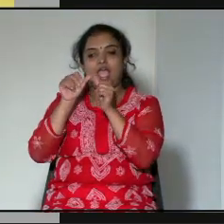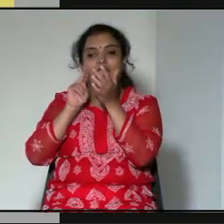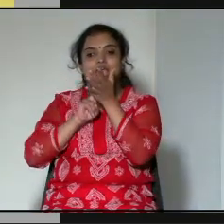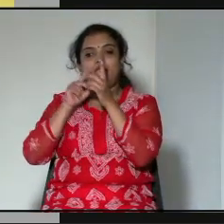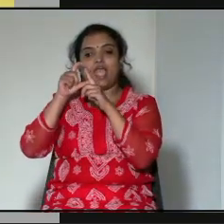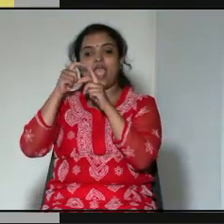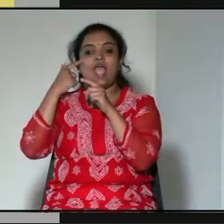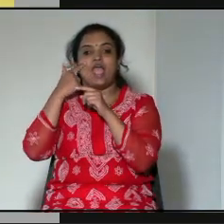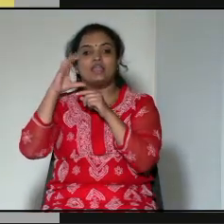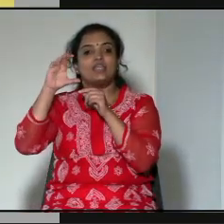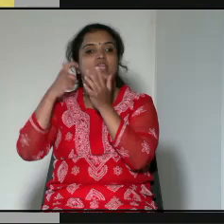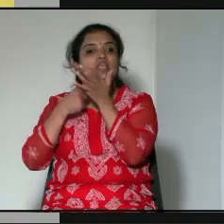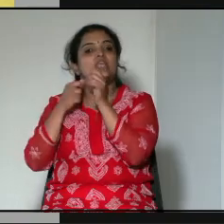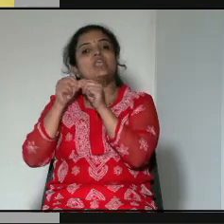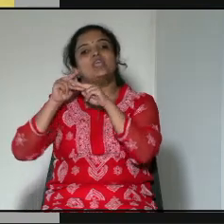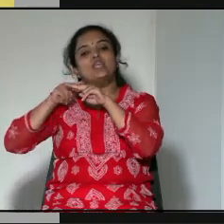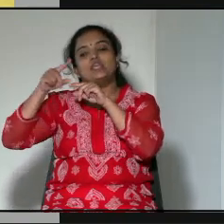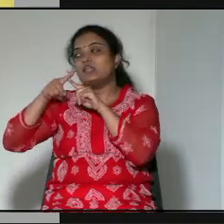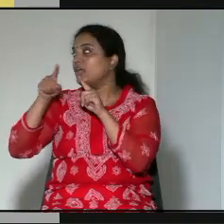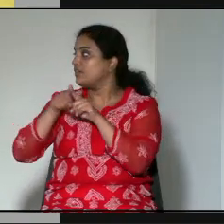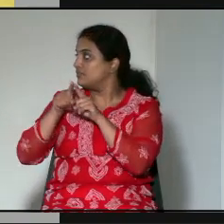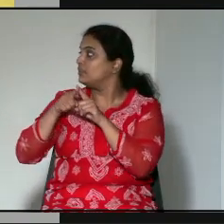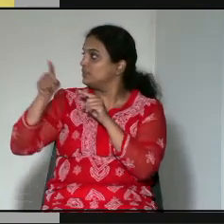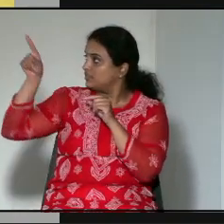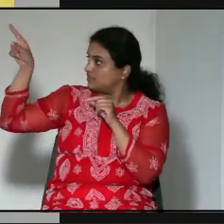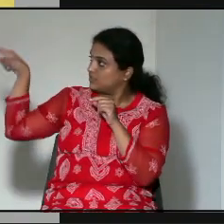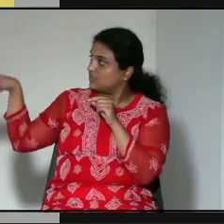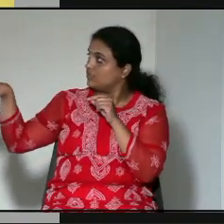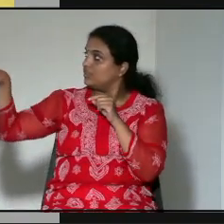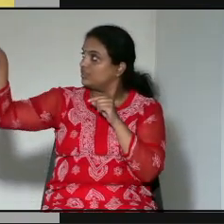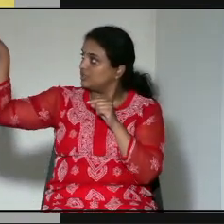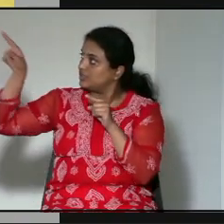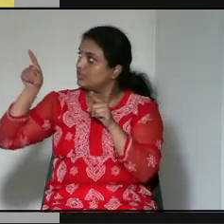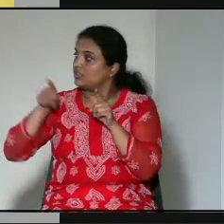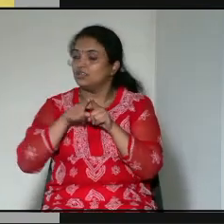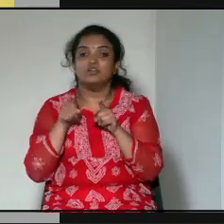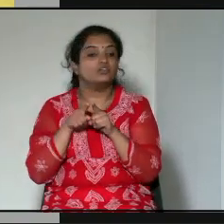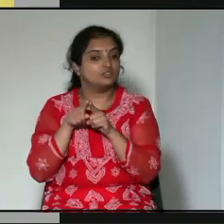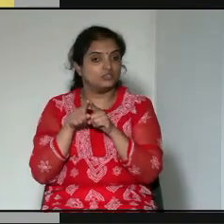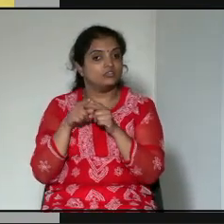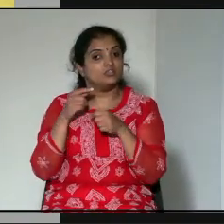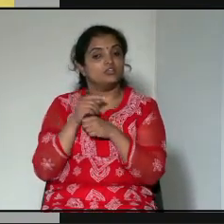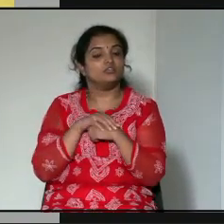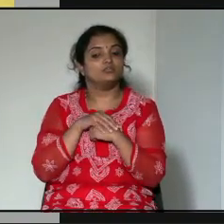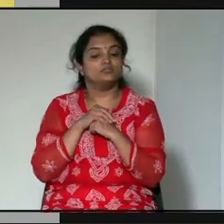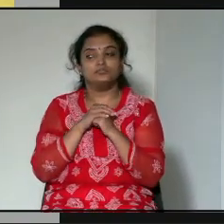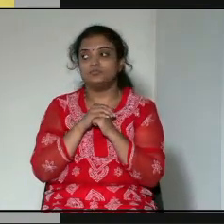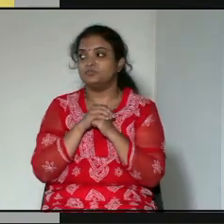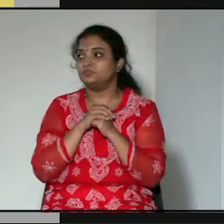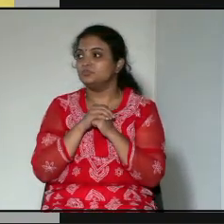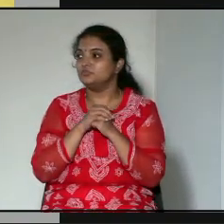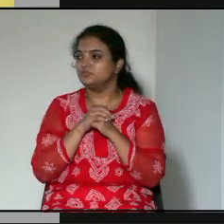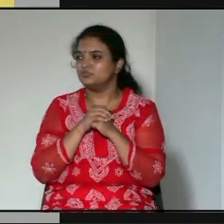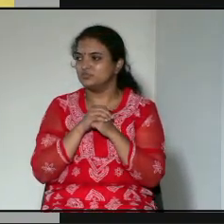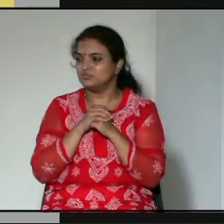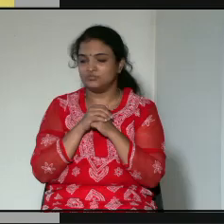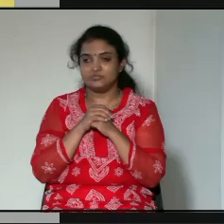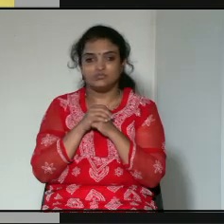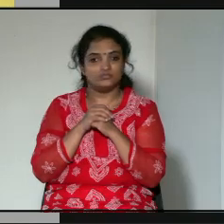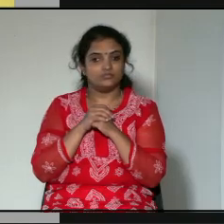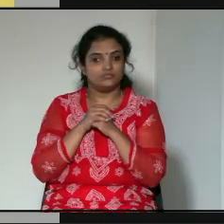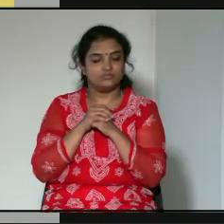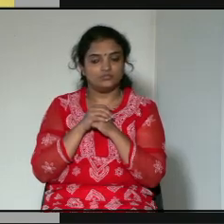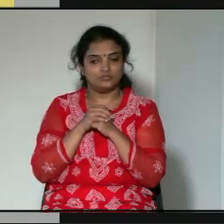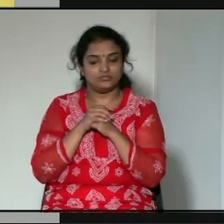Just the covers up. This is the new reprint of the cover. Metal craftsman. Okay. Now I come to a section, so